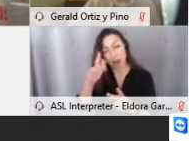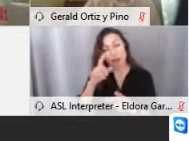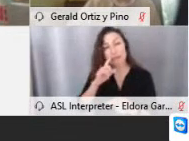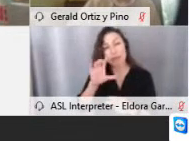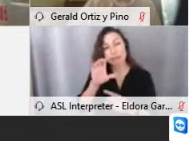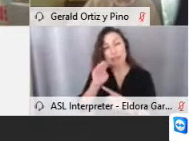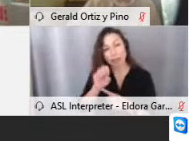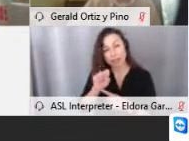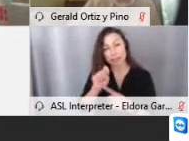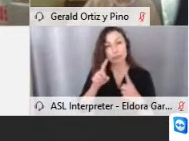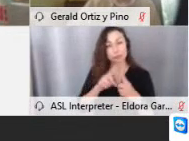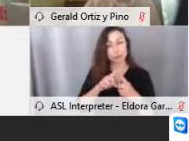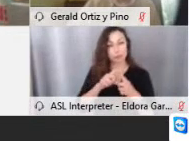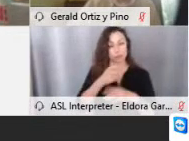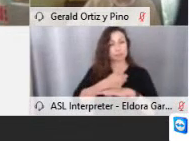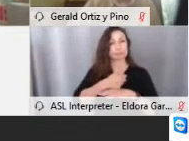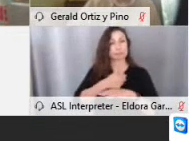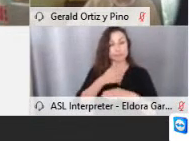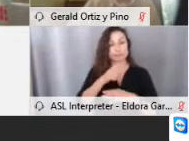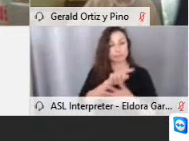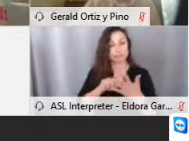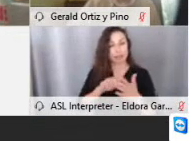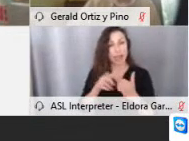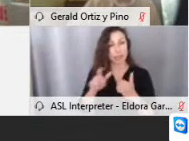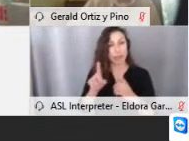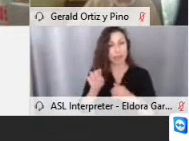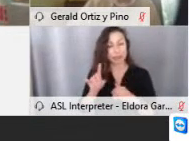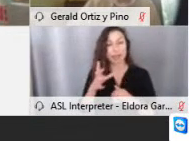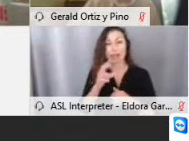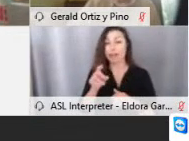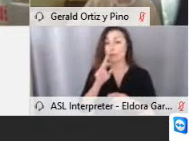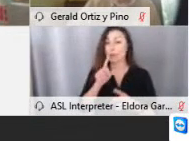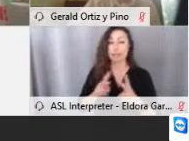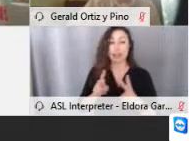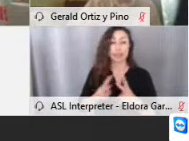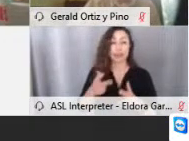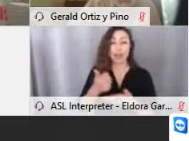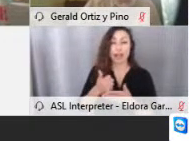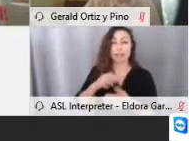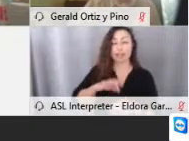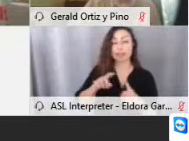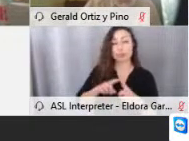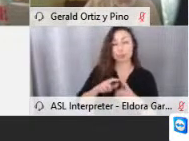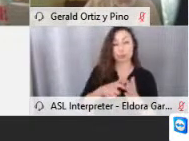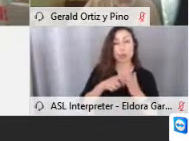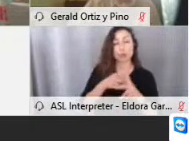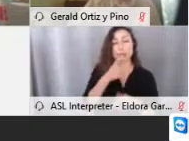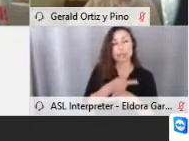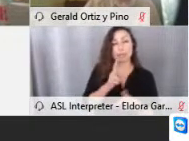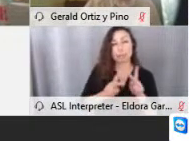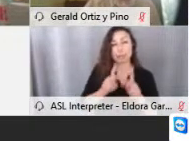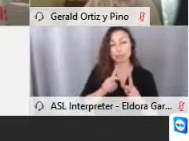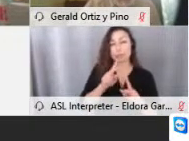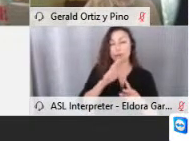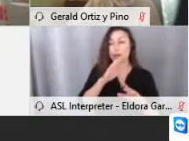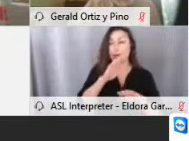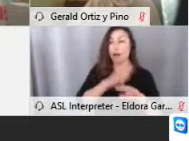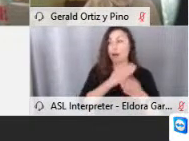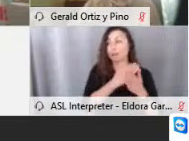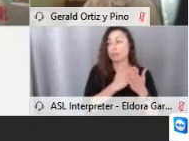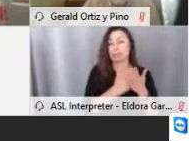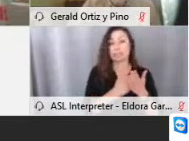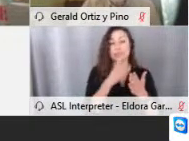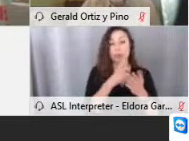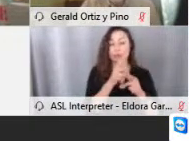to impose. It's very helpful to us to be required to keep people on the rolls during this period of time, because we